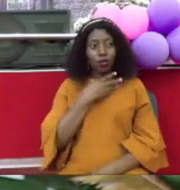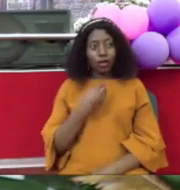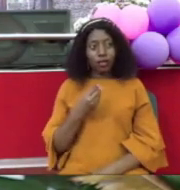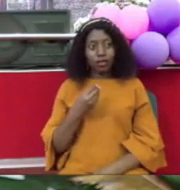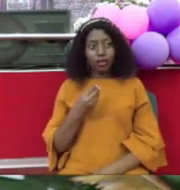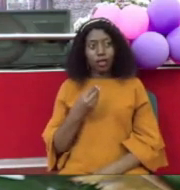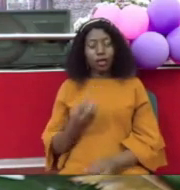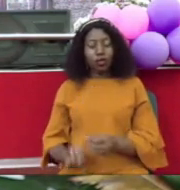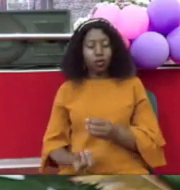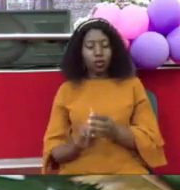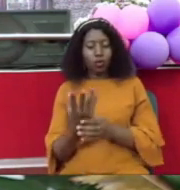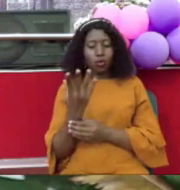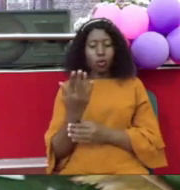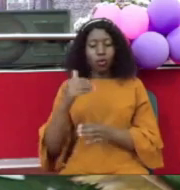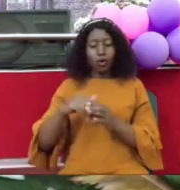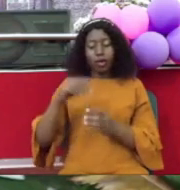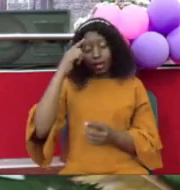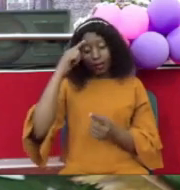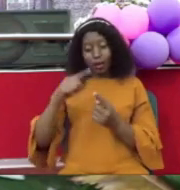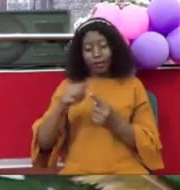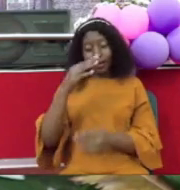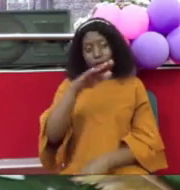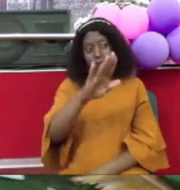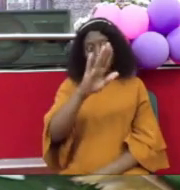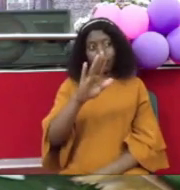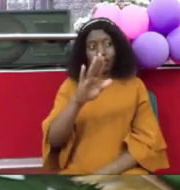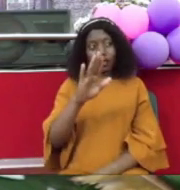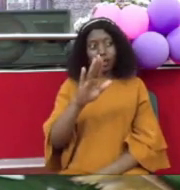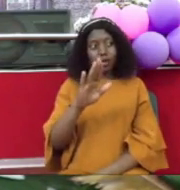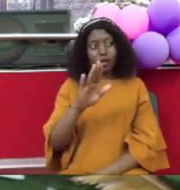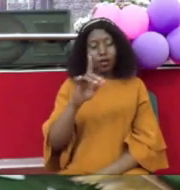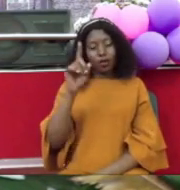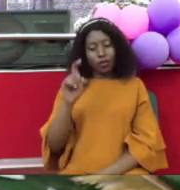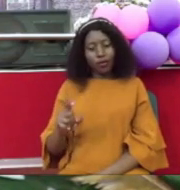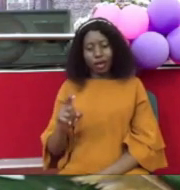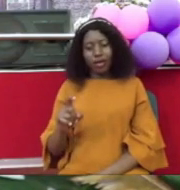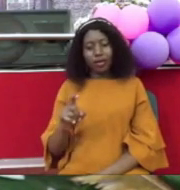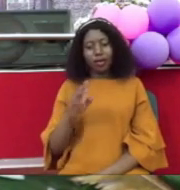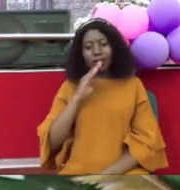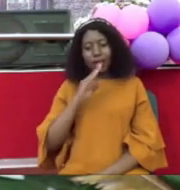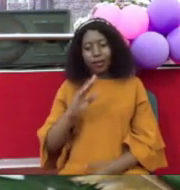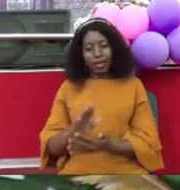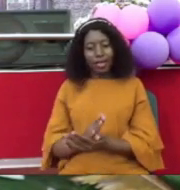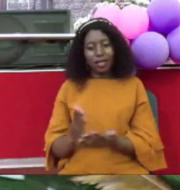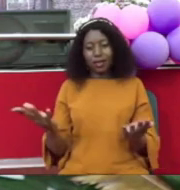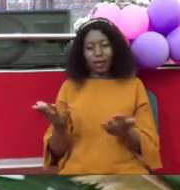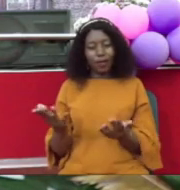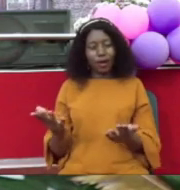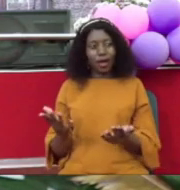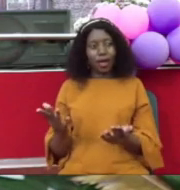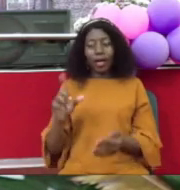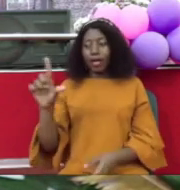Kama unataka ukaweze kuendelea katika makusudi yako. You just have to belong. Ni lazima usike. And be active in the local